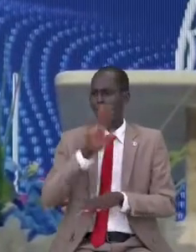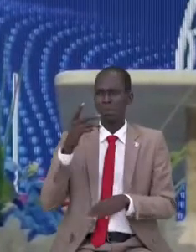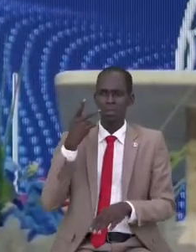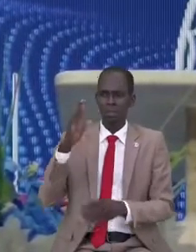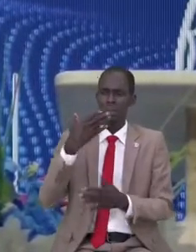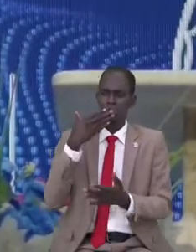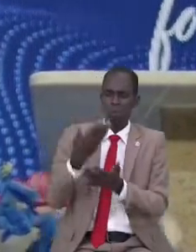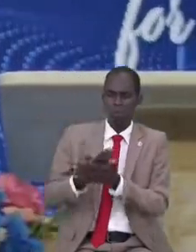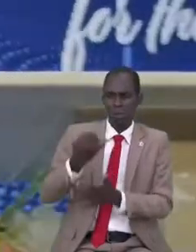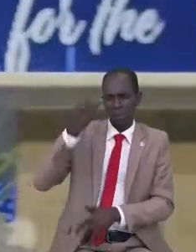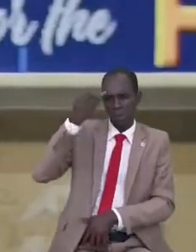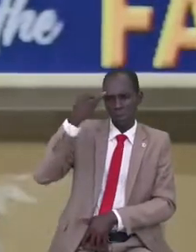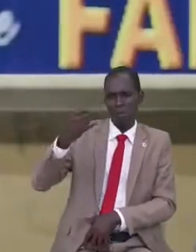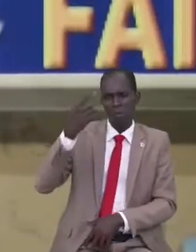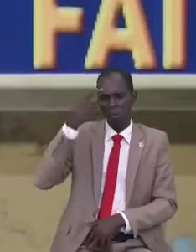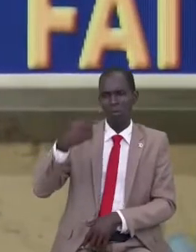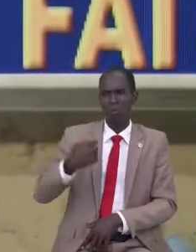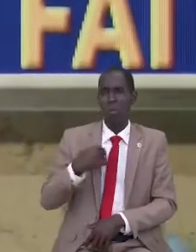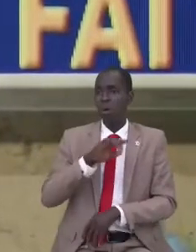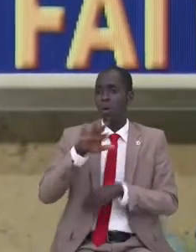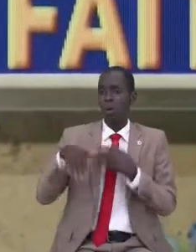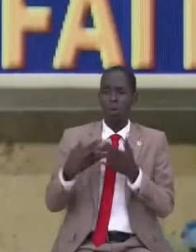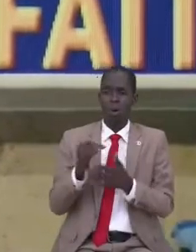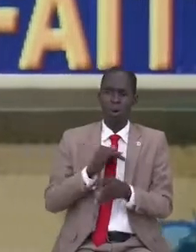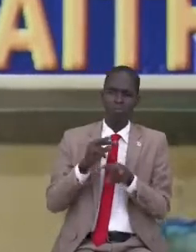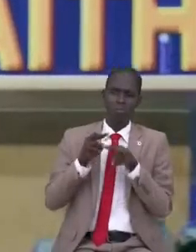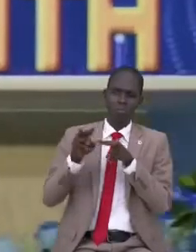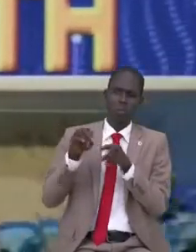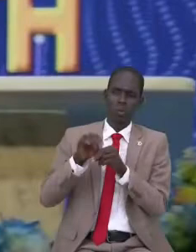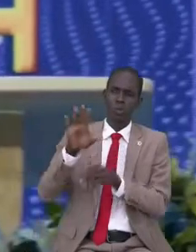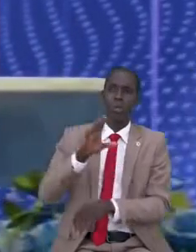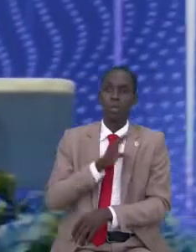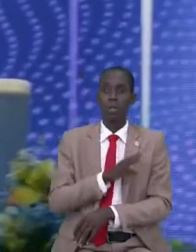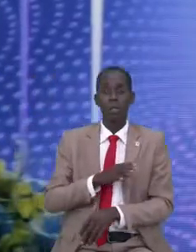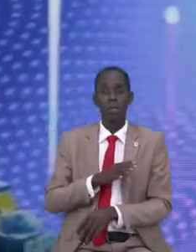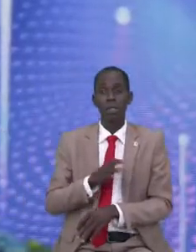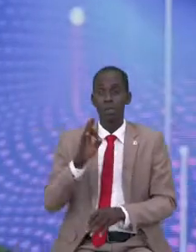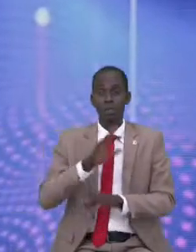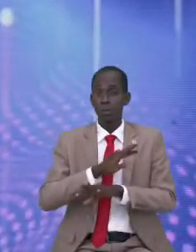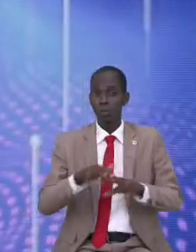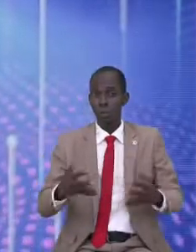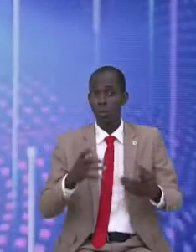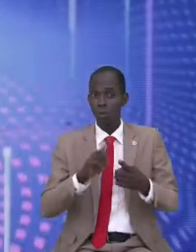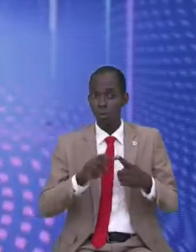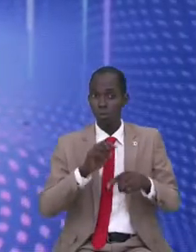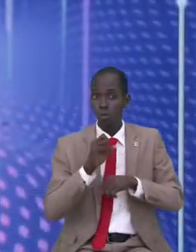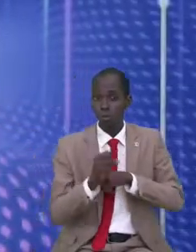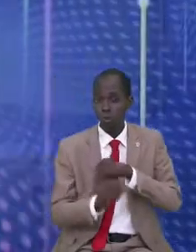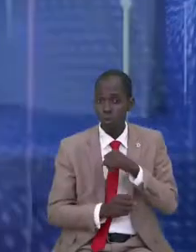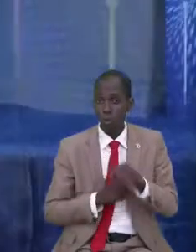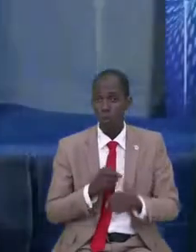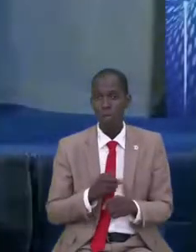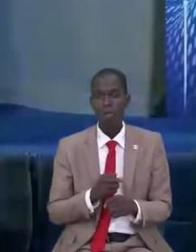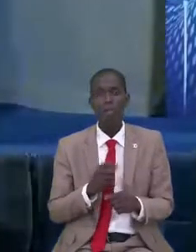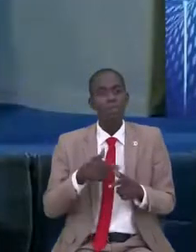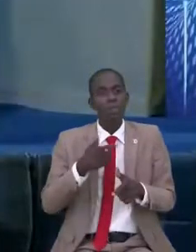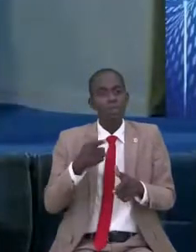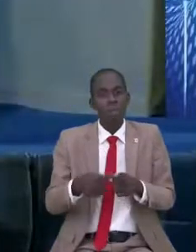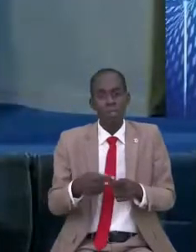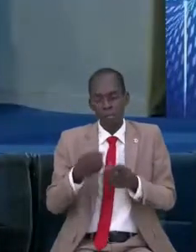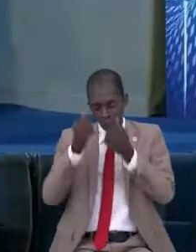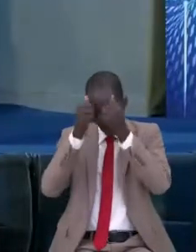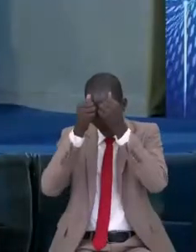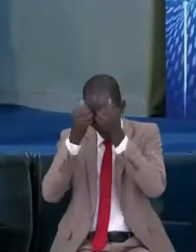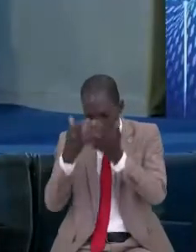even see that. All I can see is, if you don't want to suffer, bend for this man. If you don't want